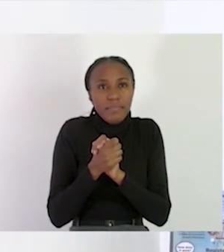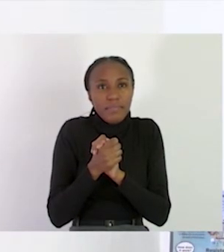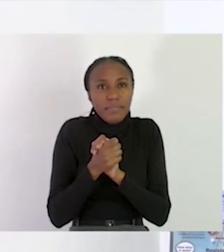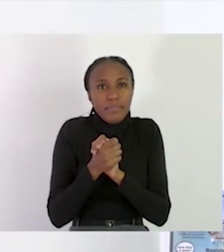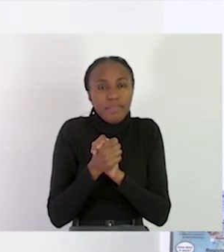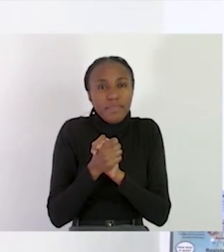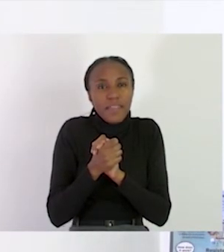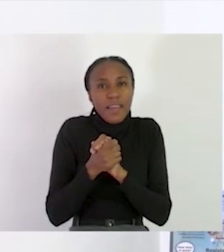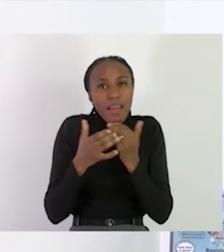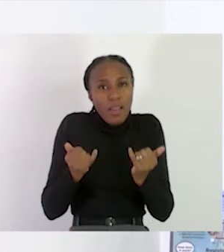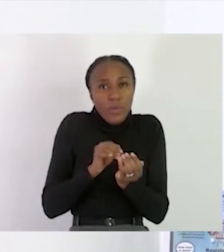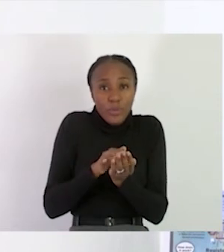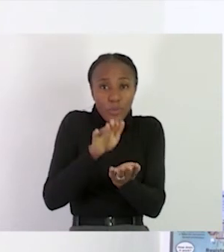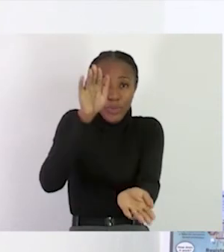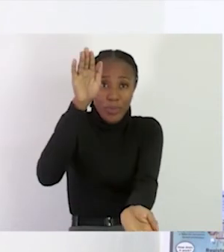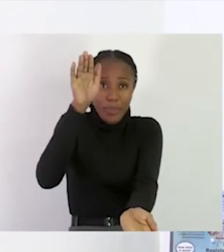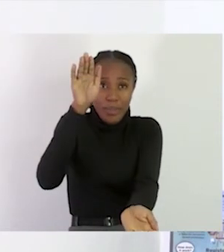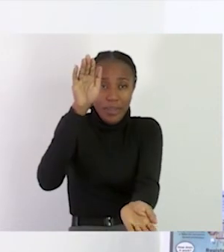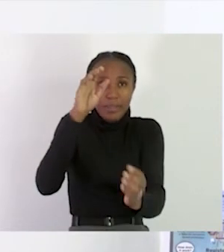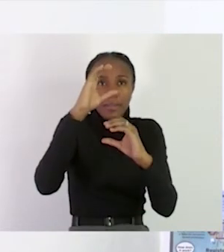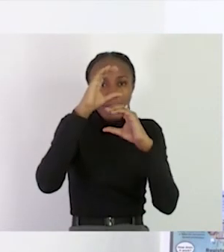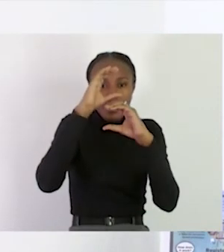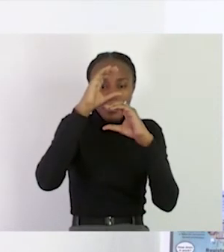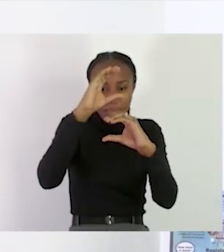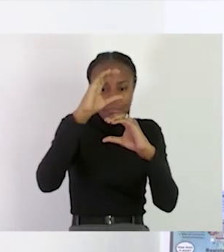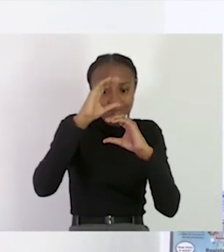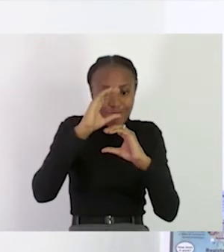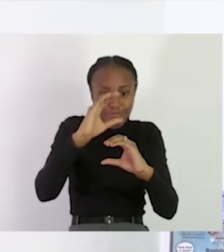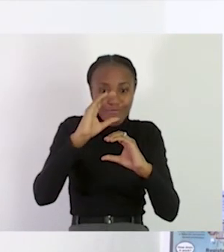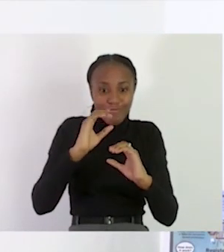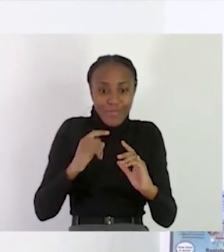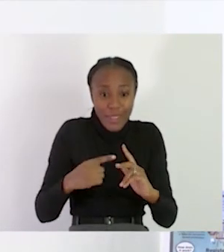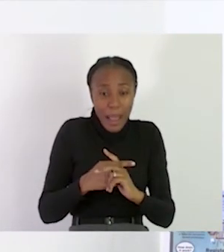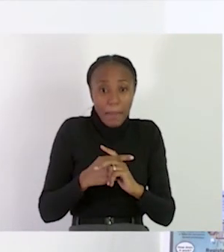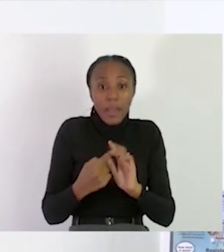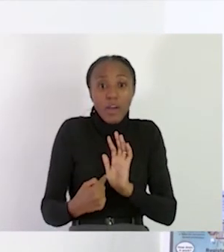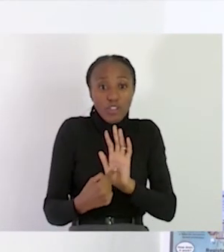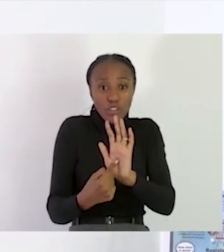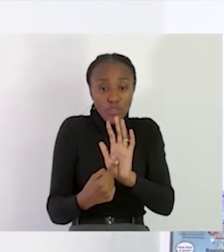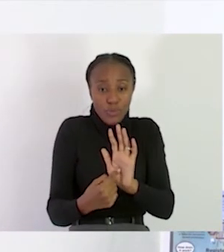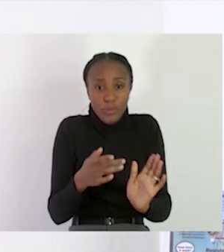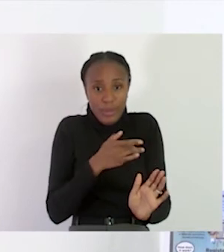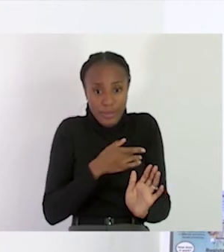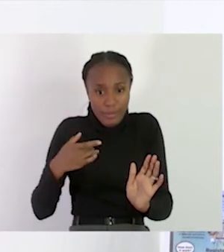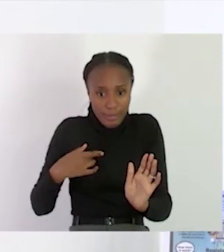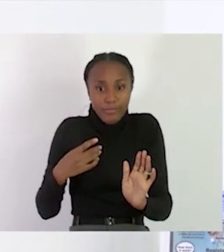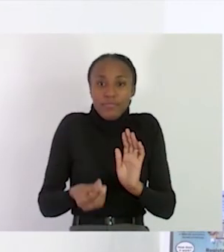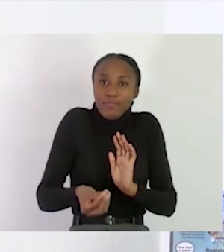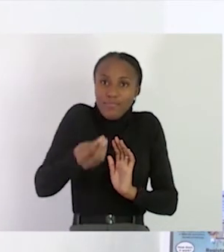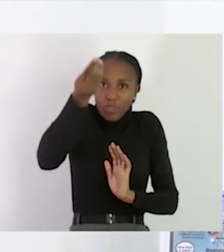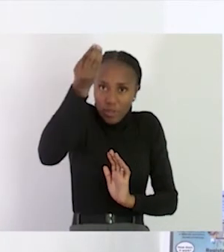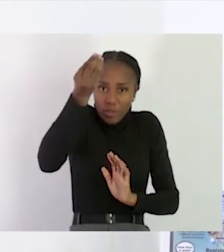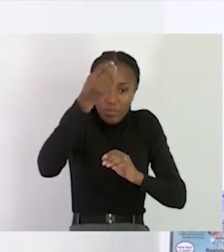So puberty, a stage of sexual maturity. Puberty happens between ages